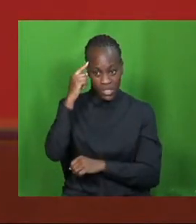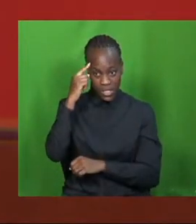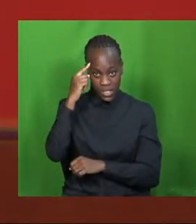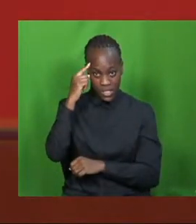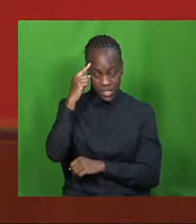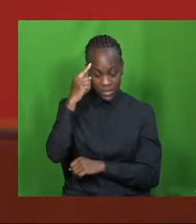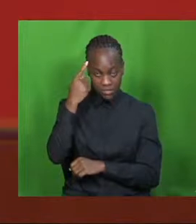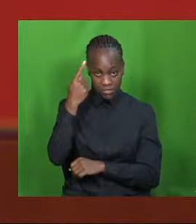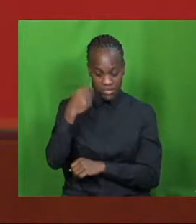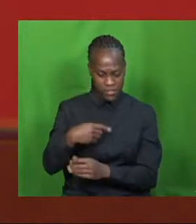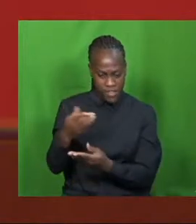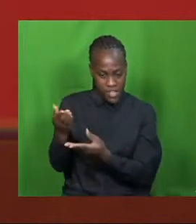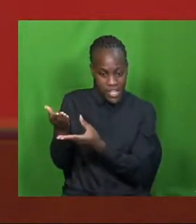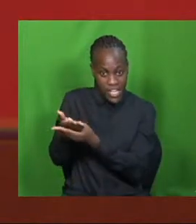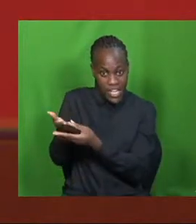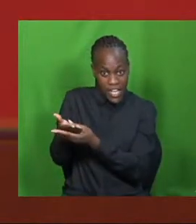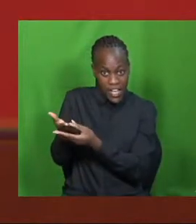Yes, Honorable.